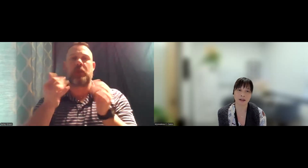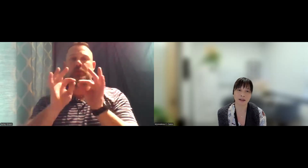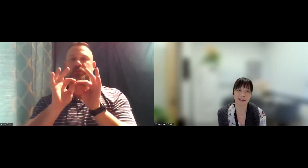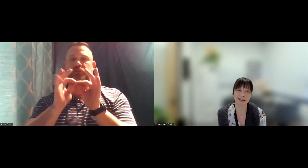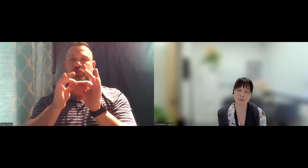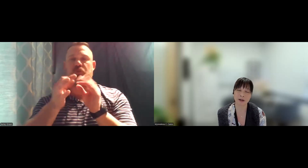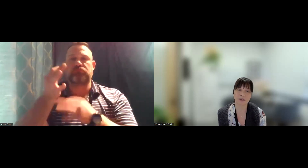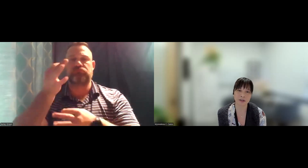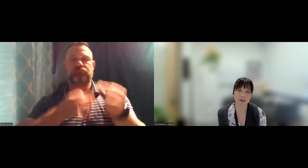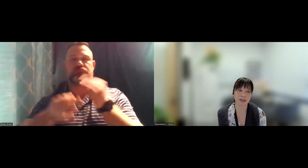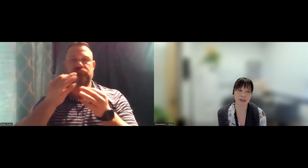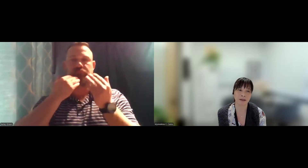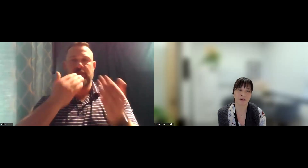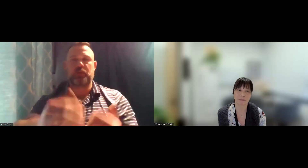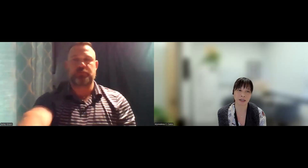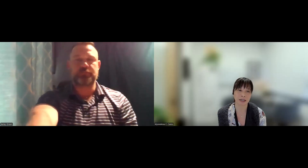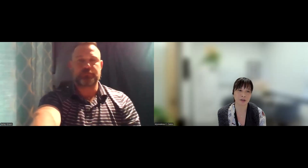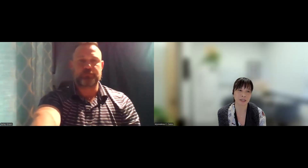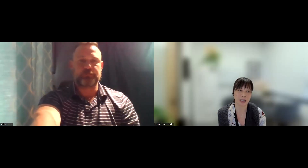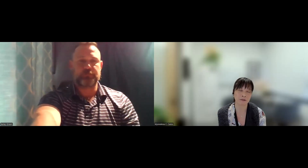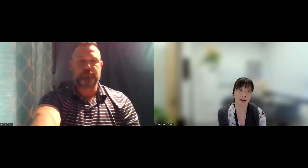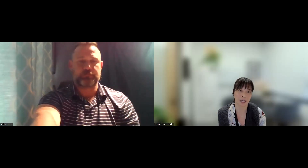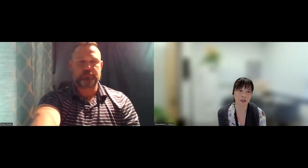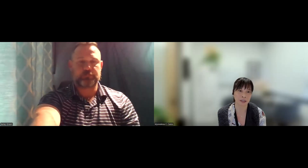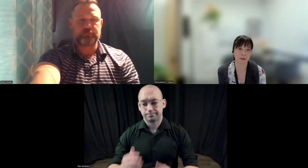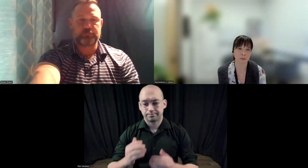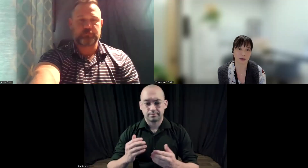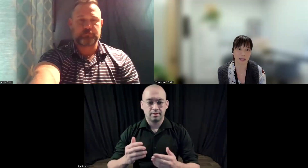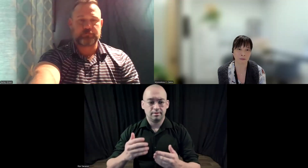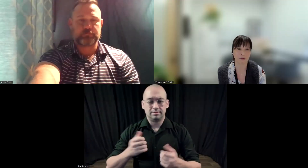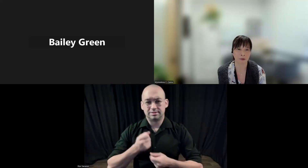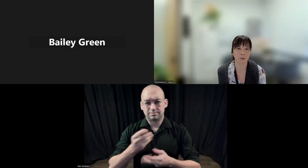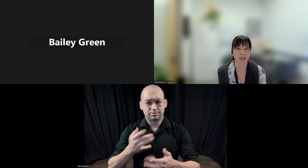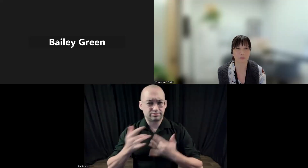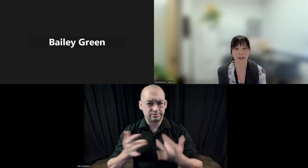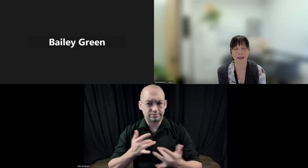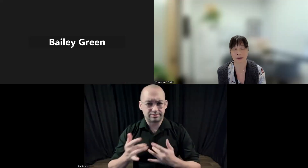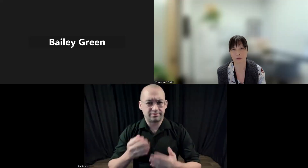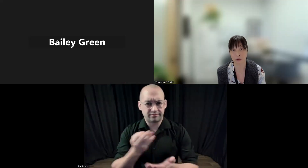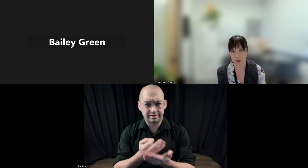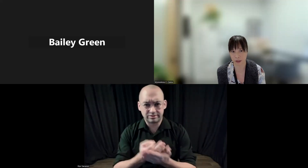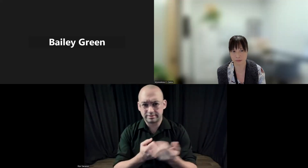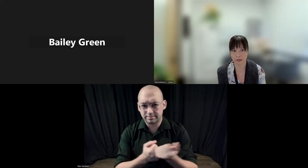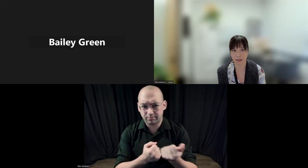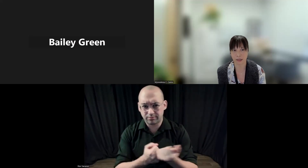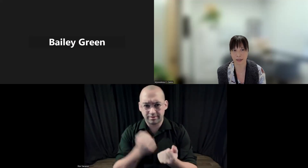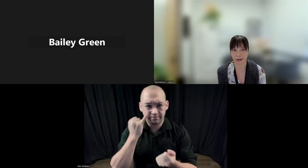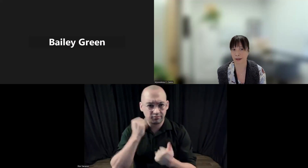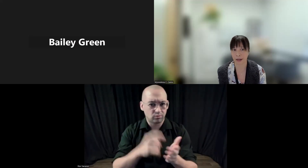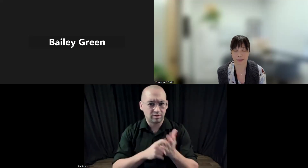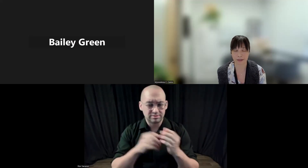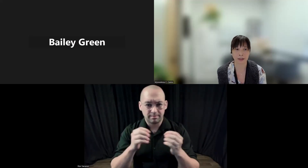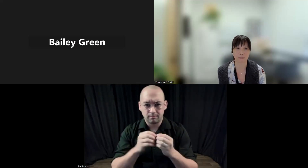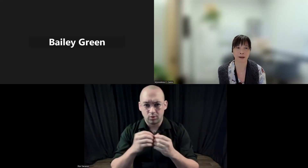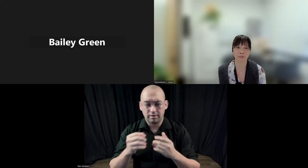However, they expressed concern about their ability to continue financially supporting him if he requires more care in the future.